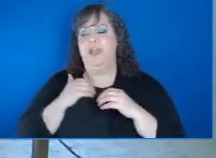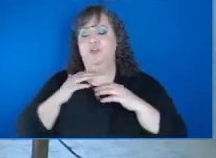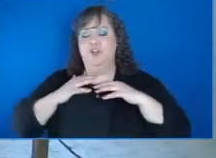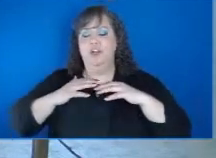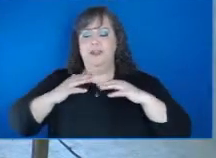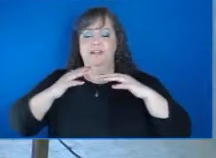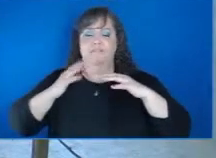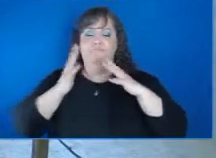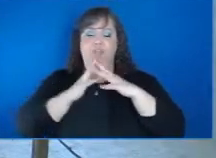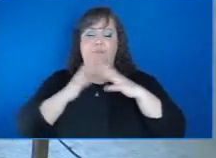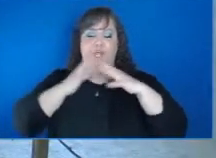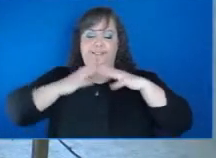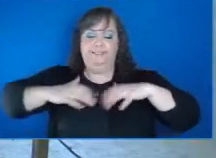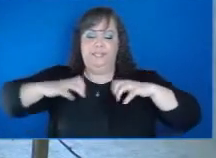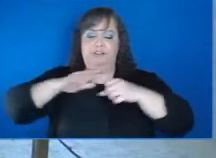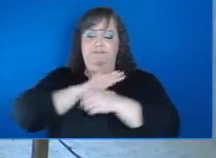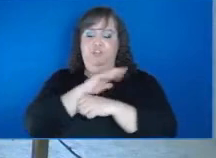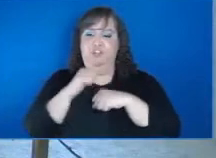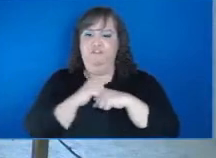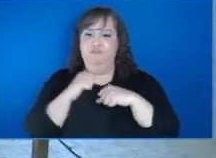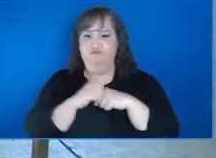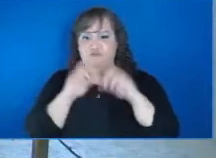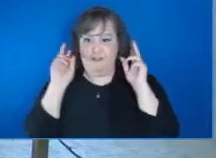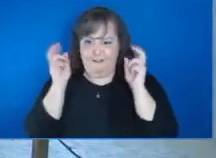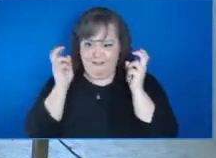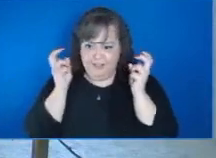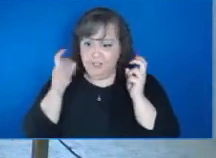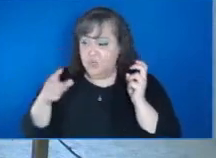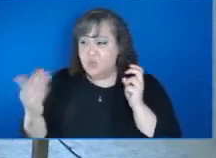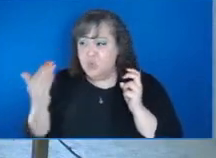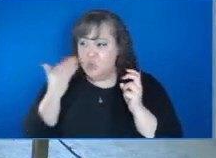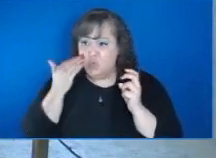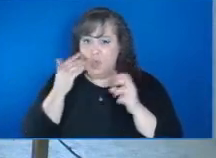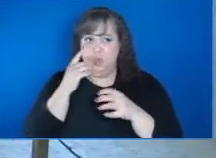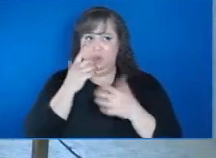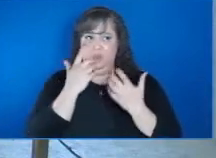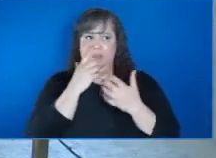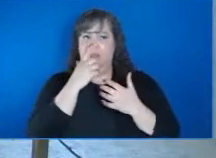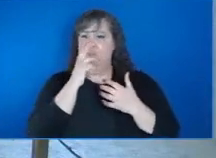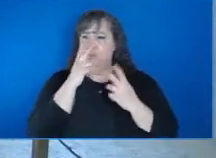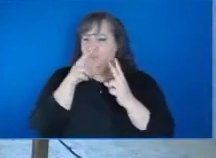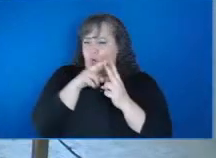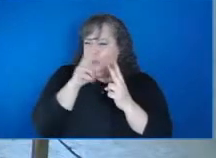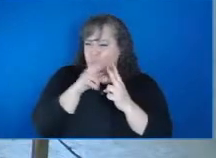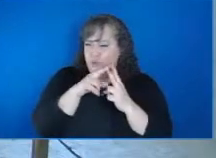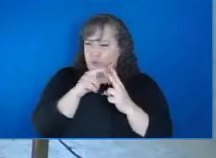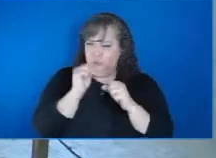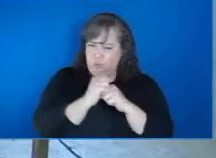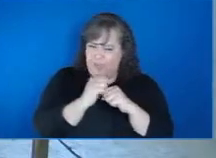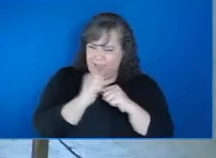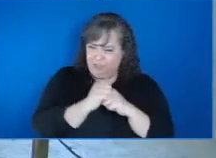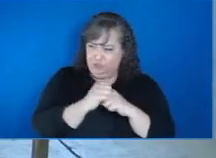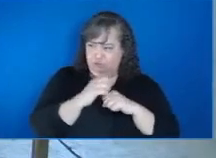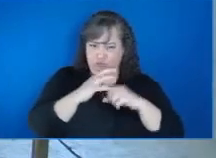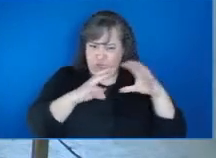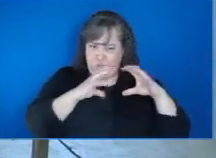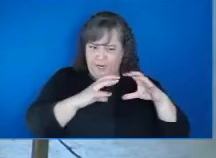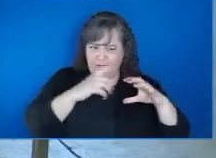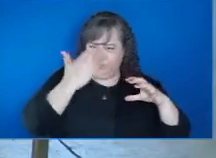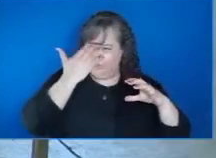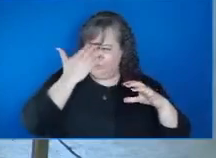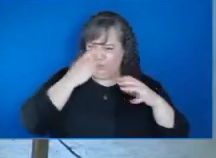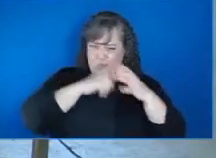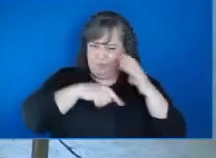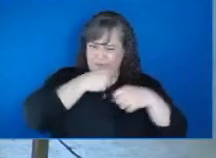the composition of these two asteroids, especially the one targeted for impact? Yeah, that's a great question. So what we do